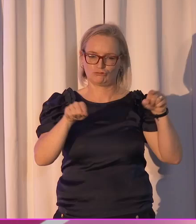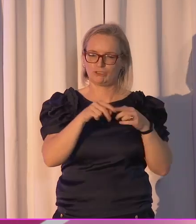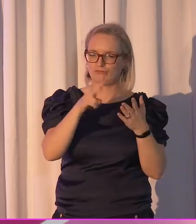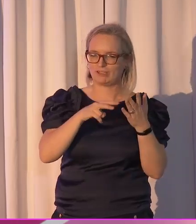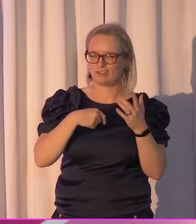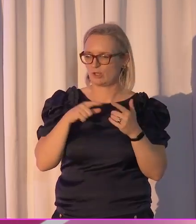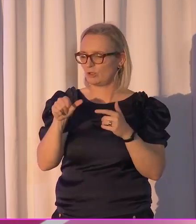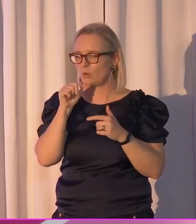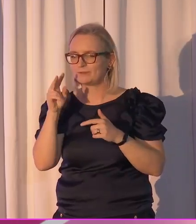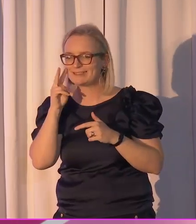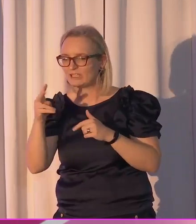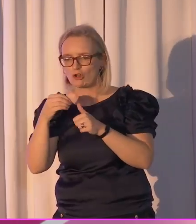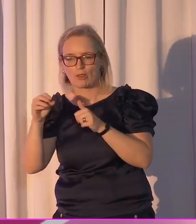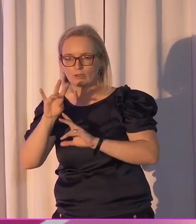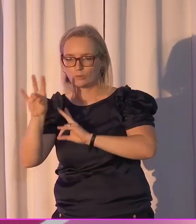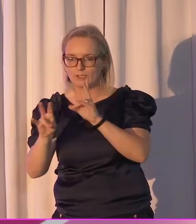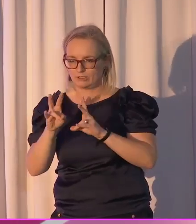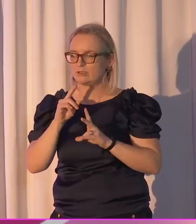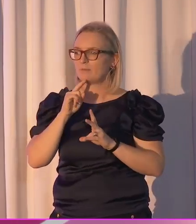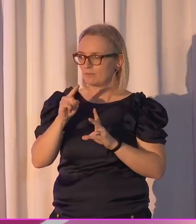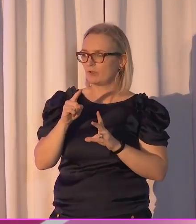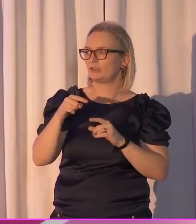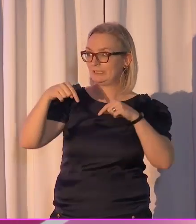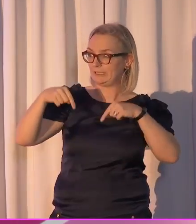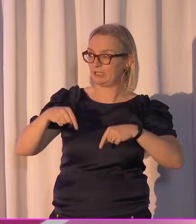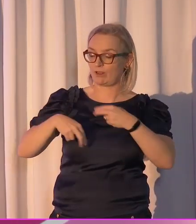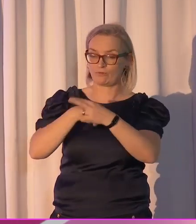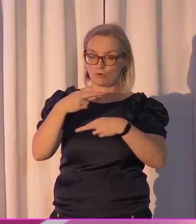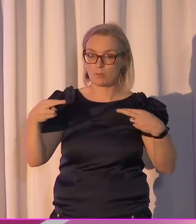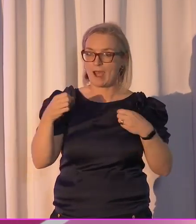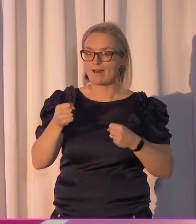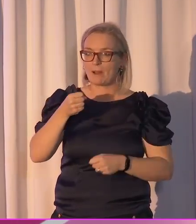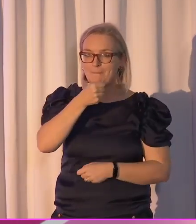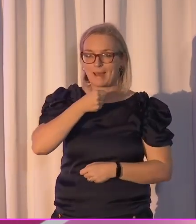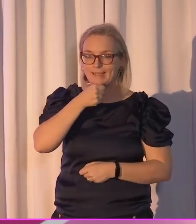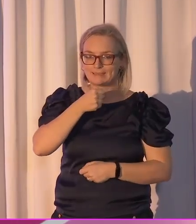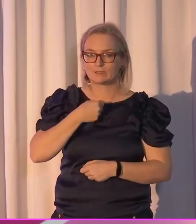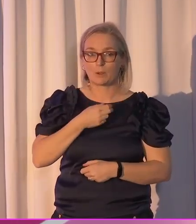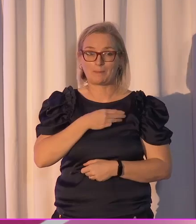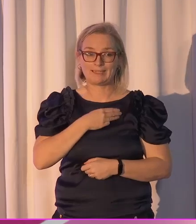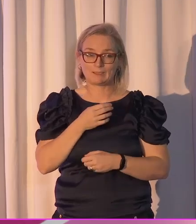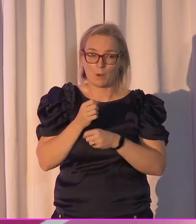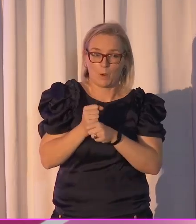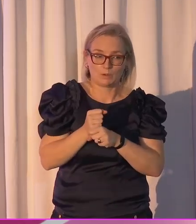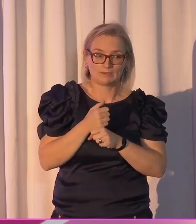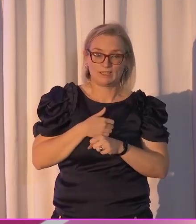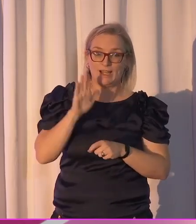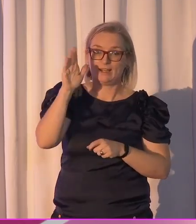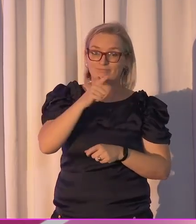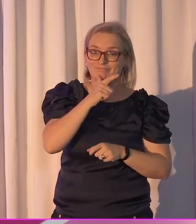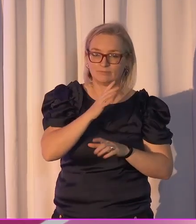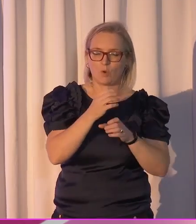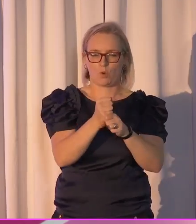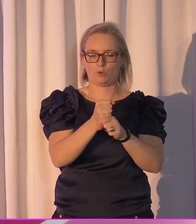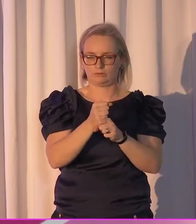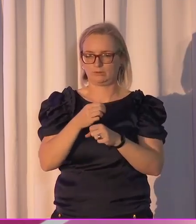us. For those in the room, we have roving mics. So wait for the microphone before speaking, please, so